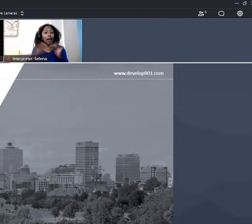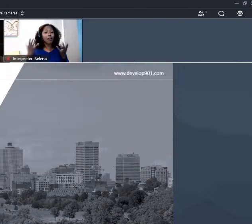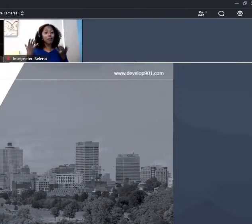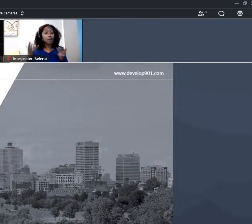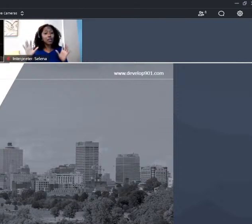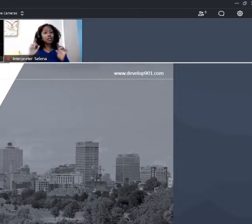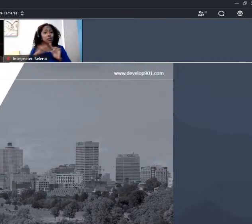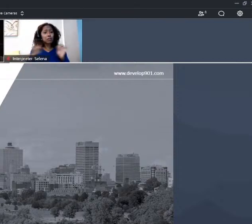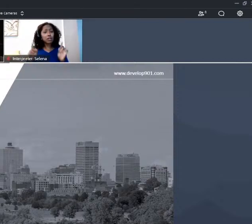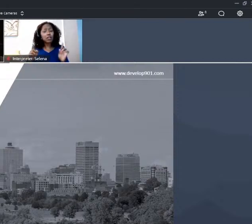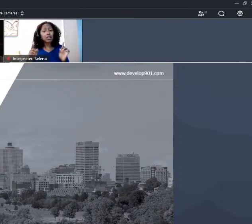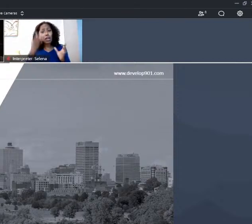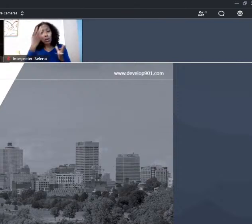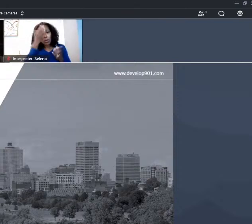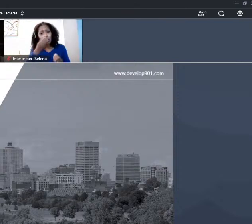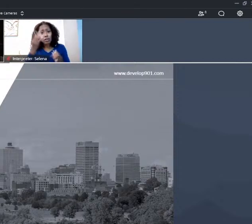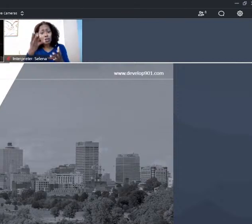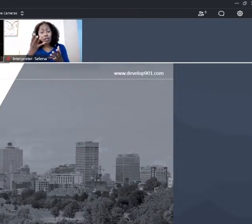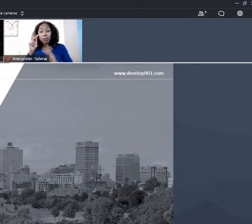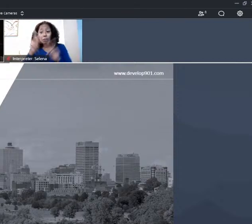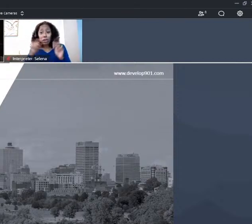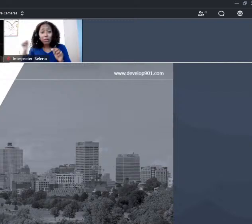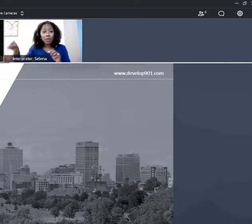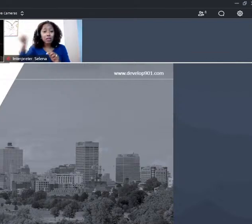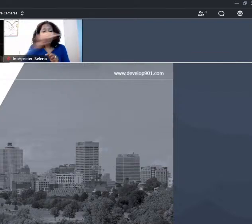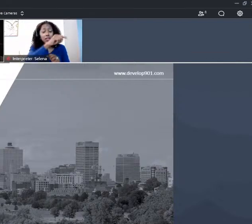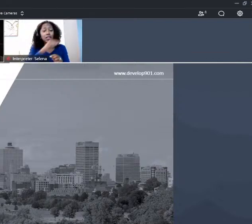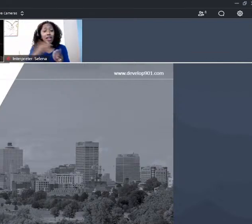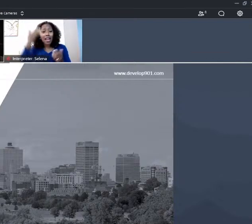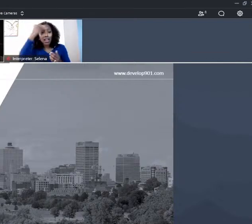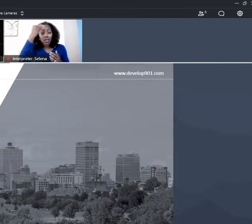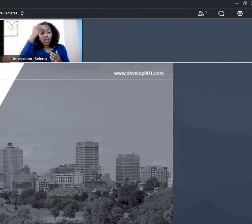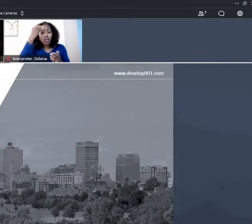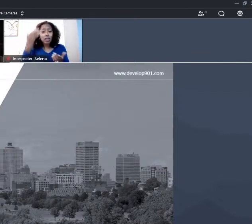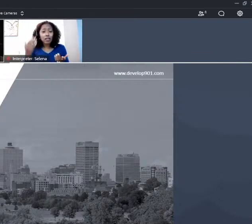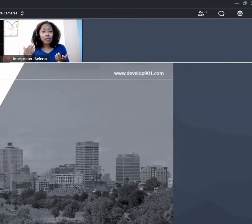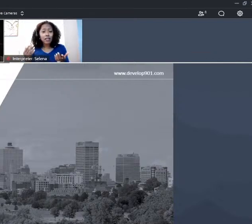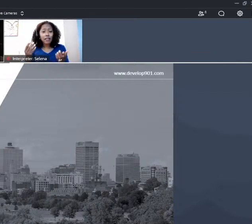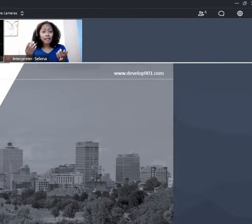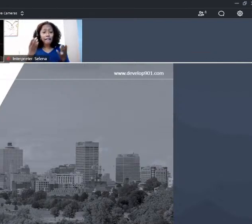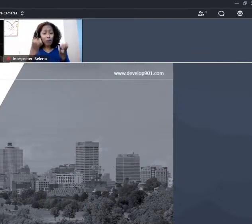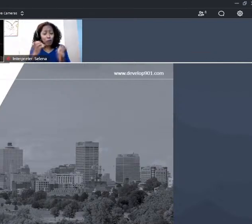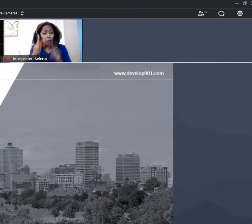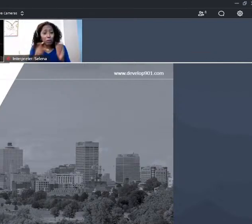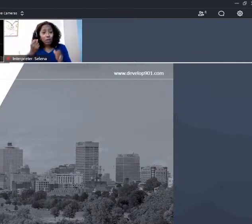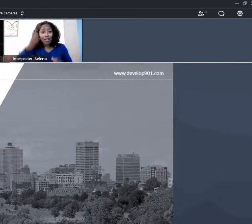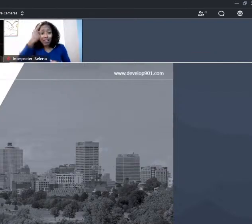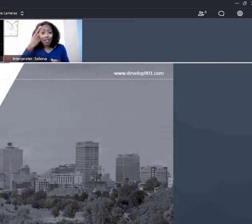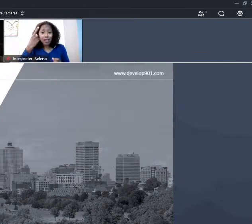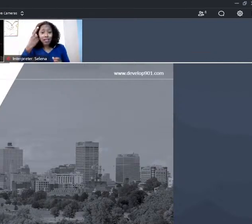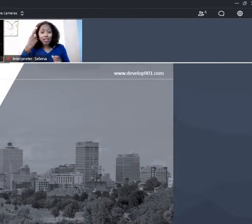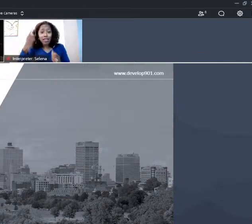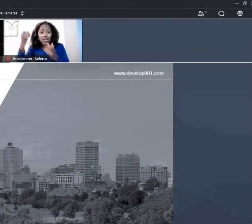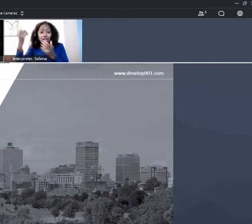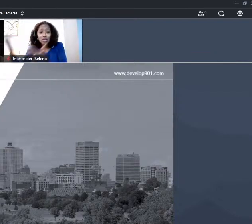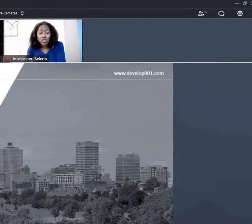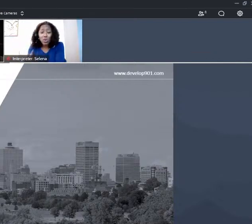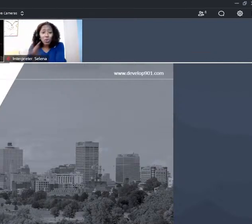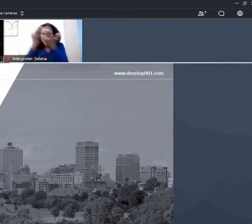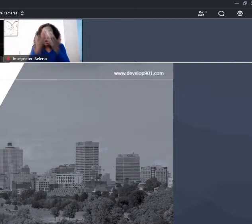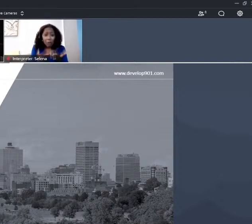like I said, I know these people. Please don't. I want everybody to understand one thing. Don't bring things to us like